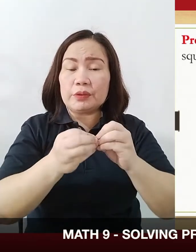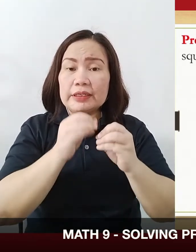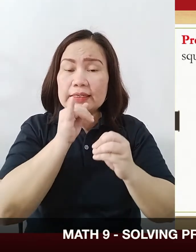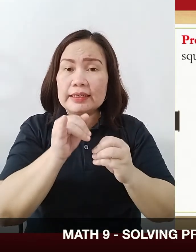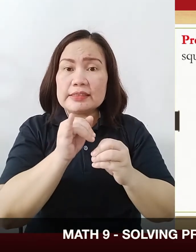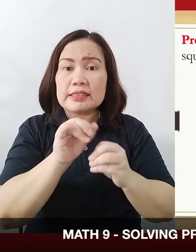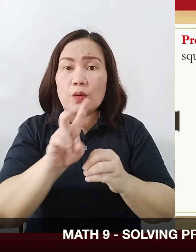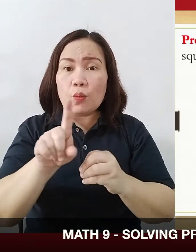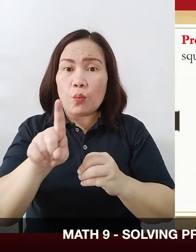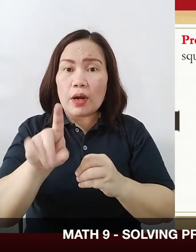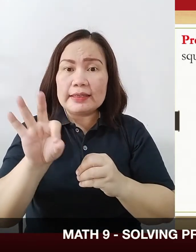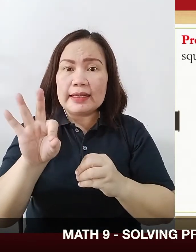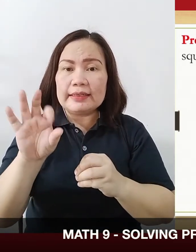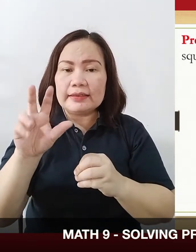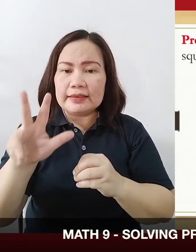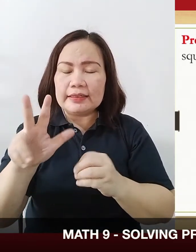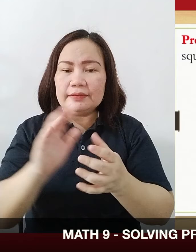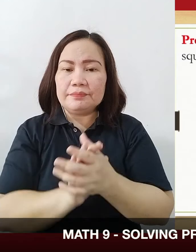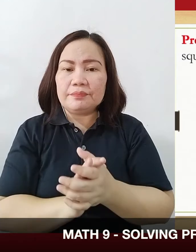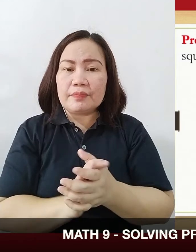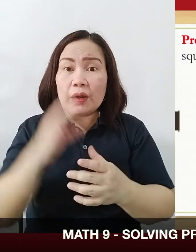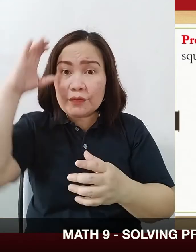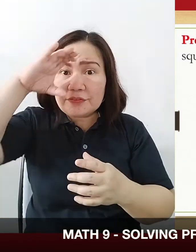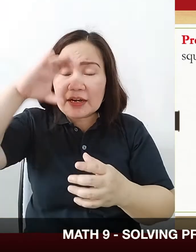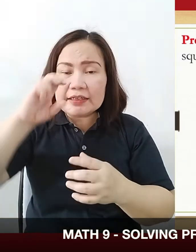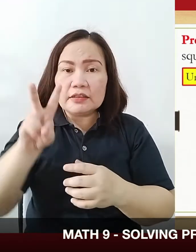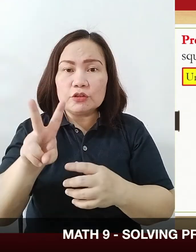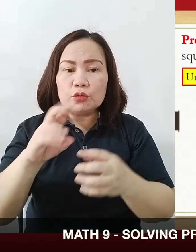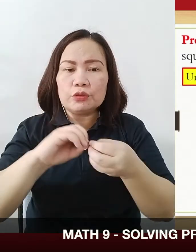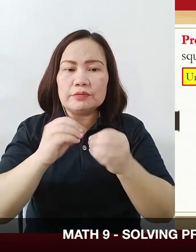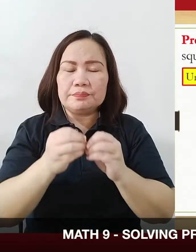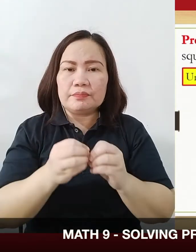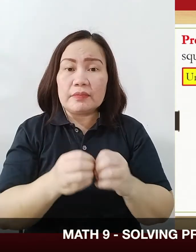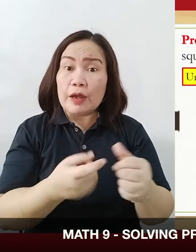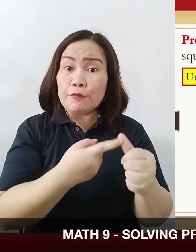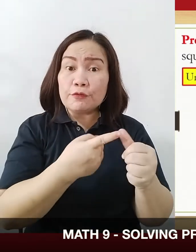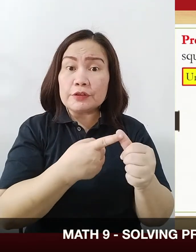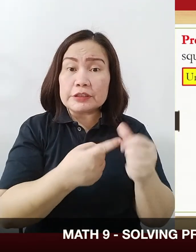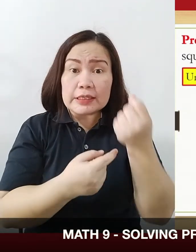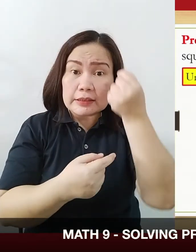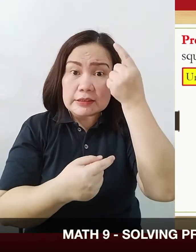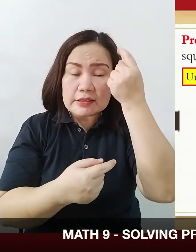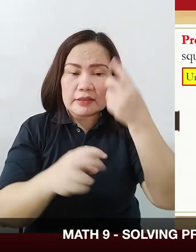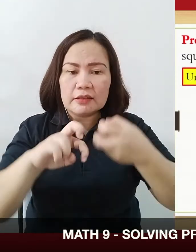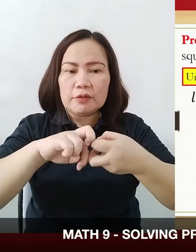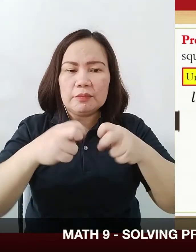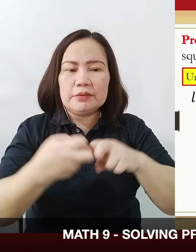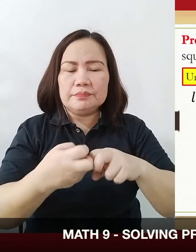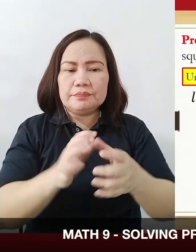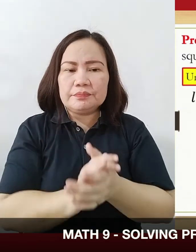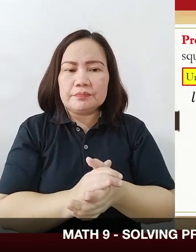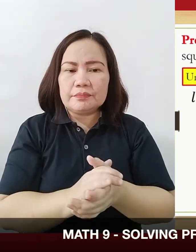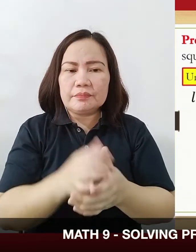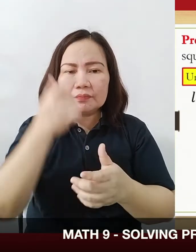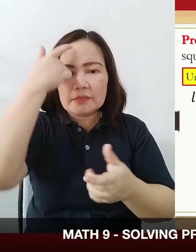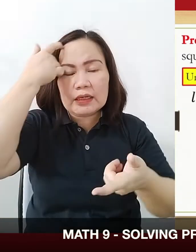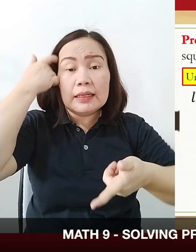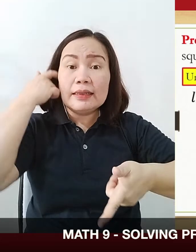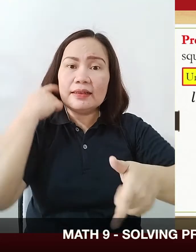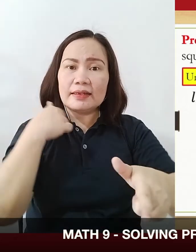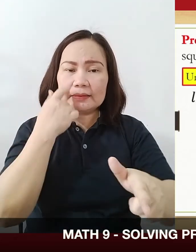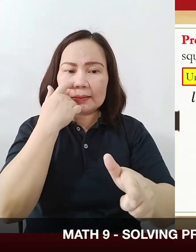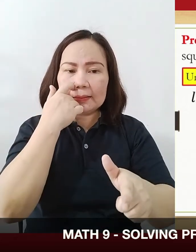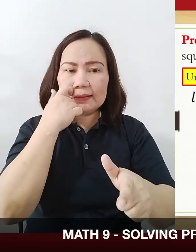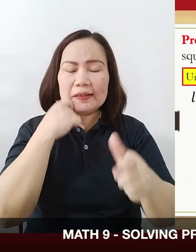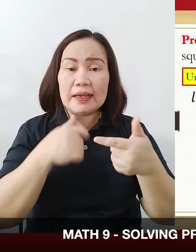two numbers. Okay, so how are we going to do this? First, understand the problem. So, let